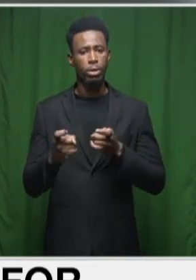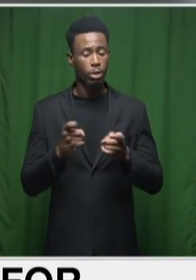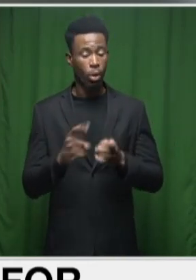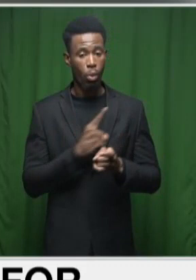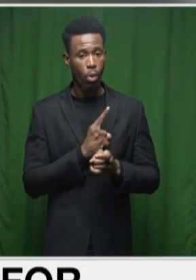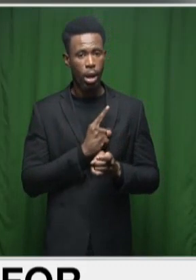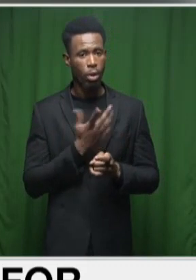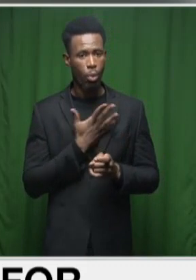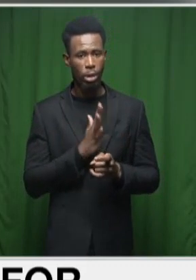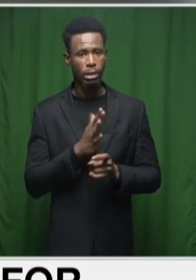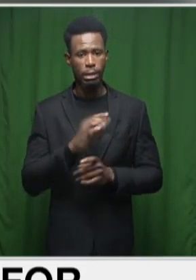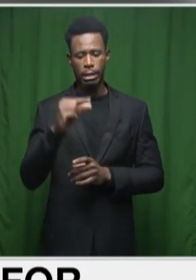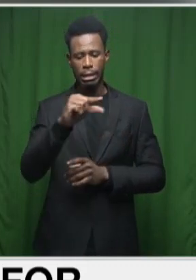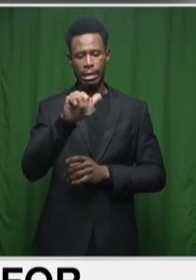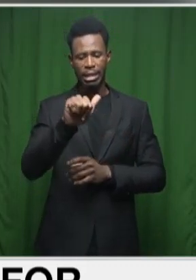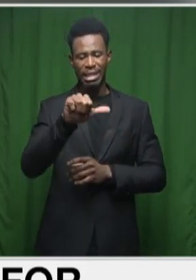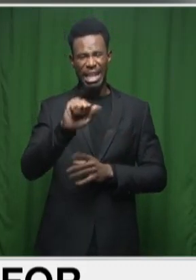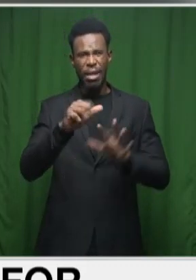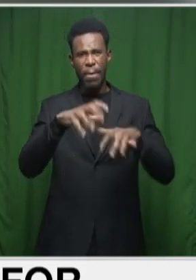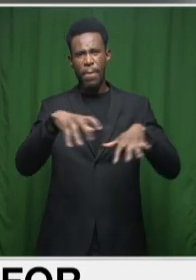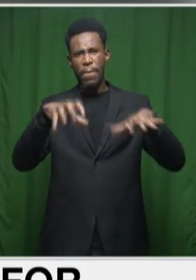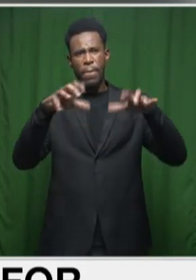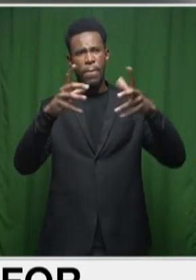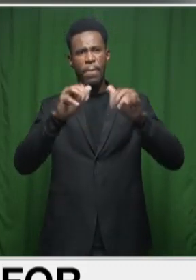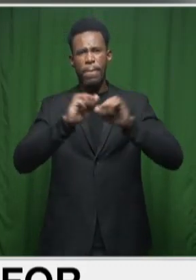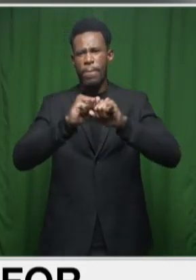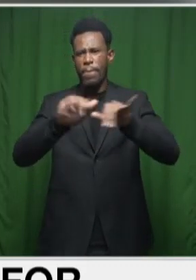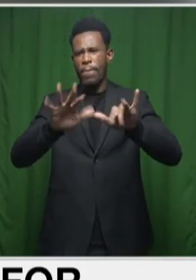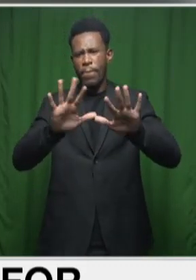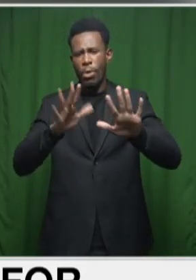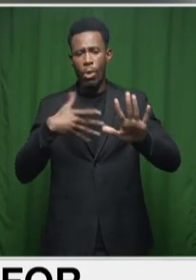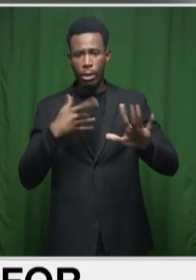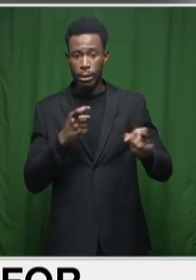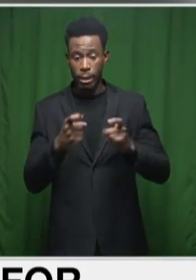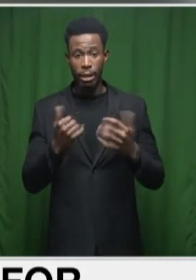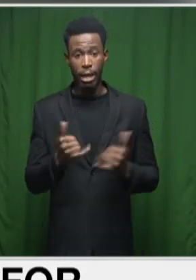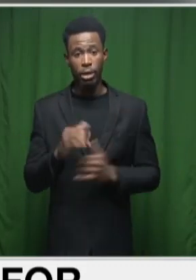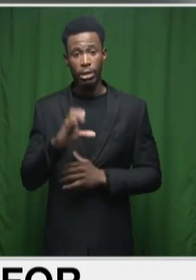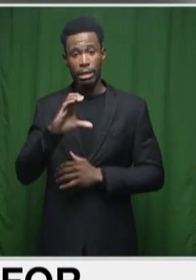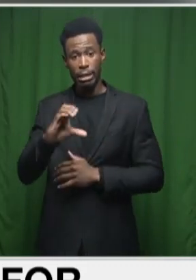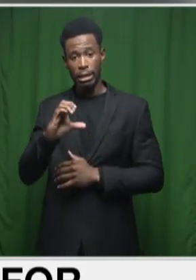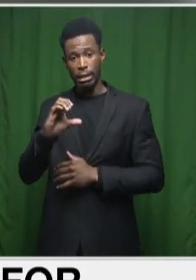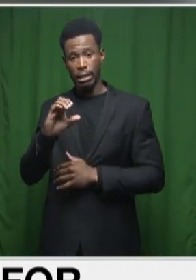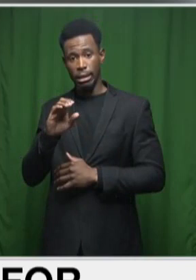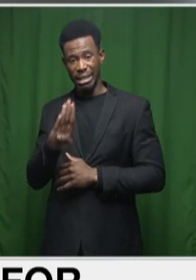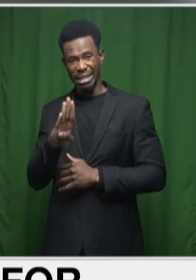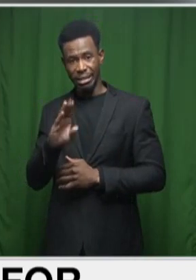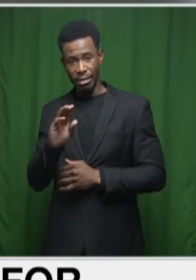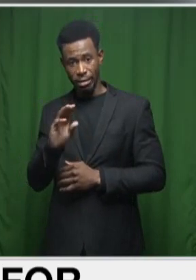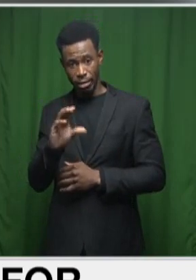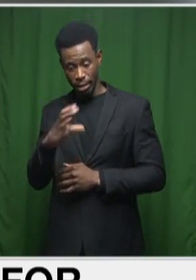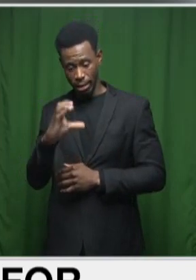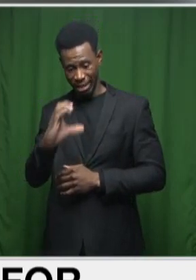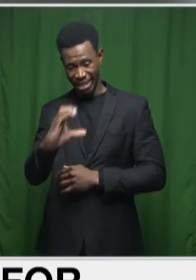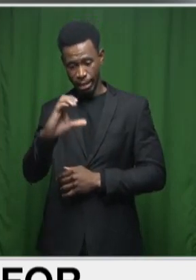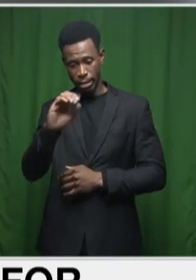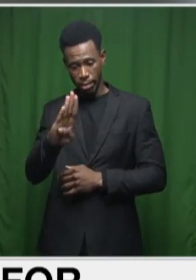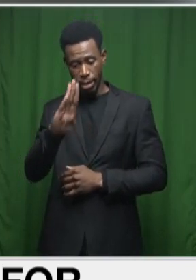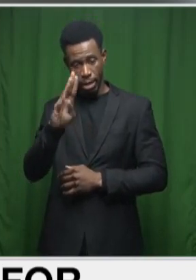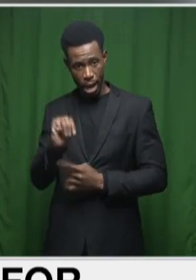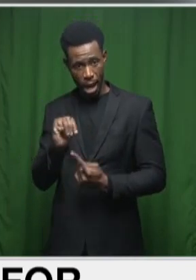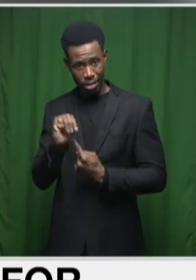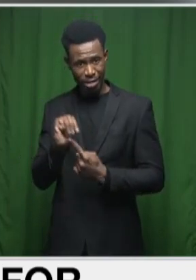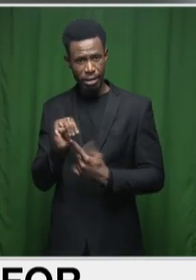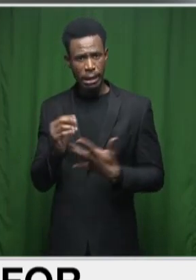gas emissions. So CBAM is one of those mechanisms that is being introduced, and in order to do that, they want to equalize the playing